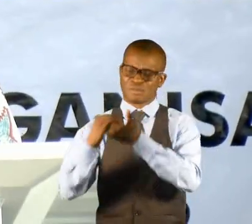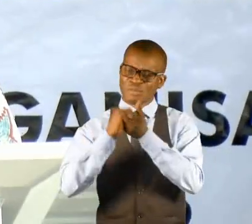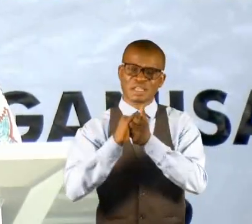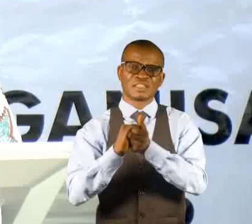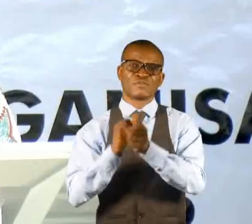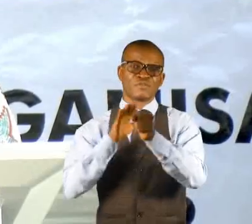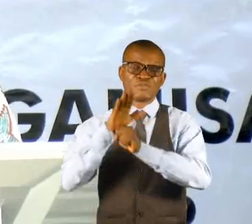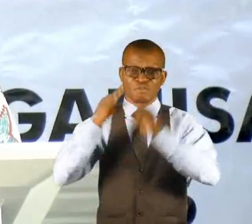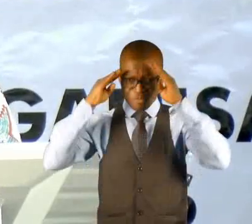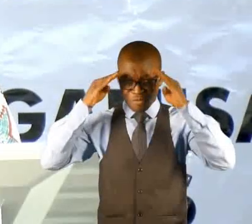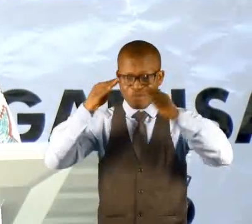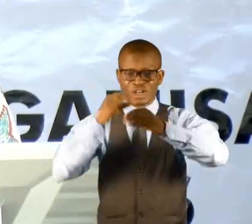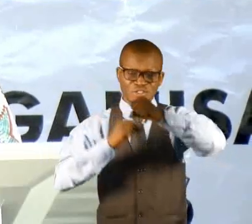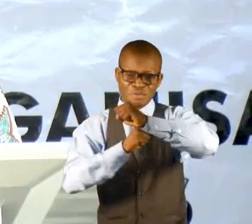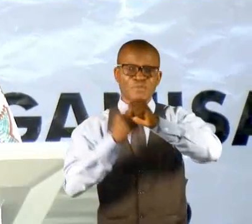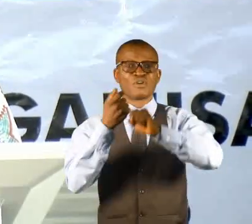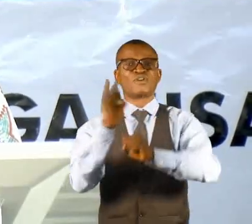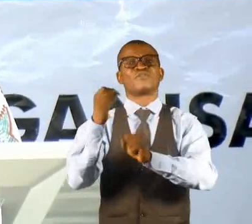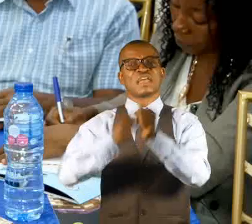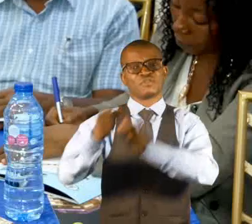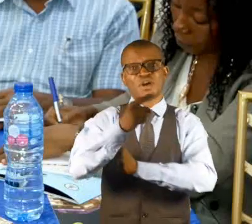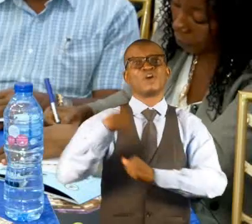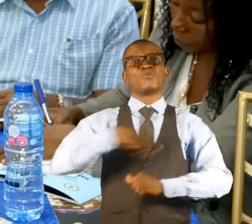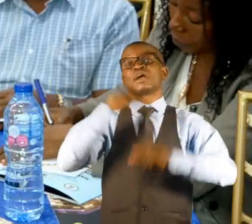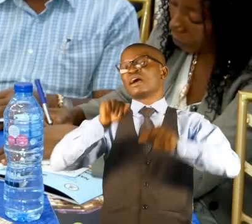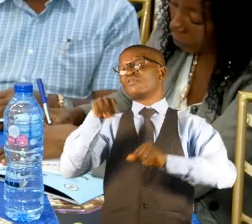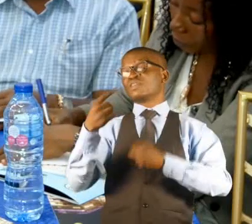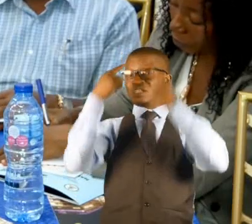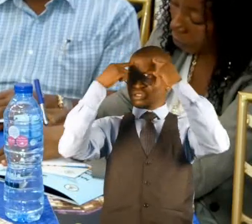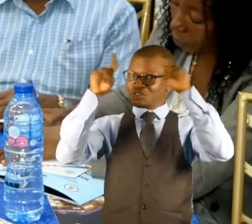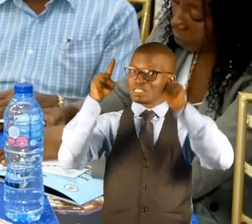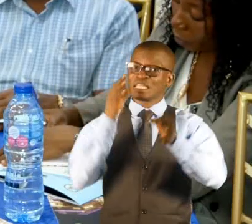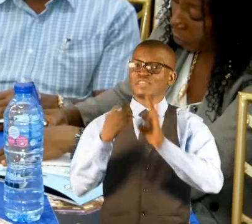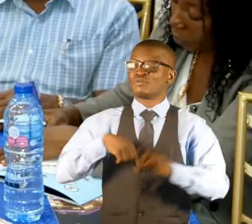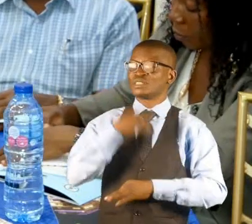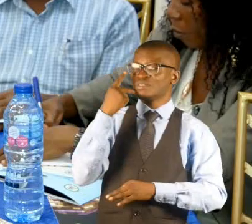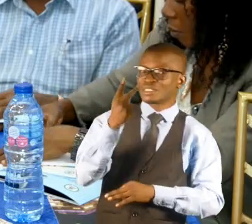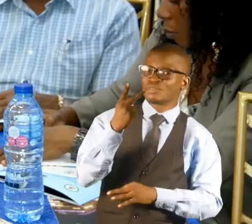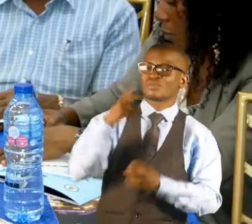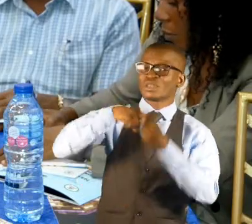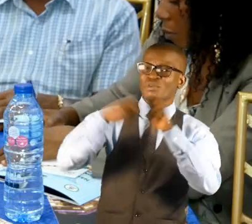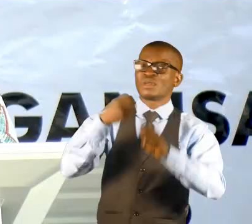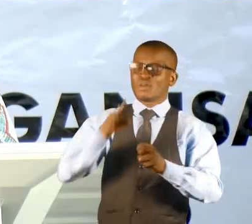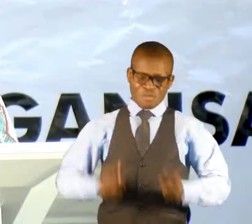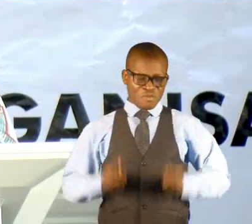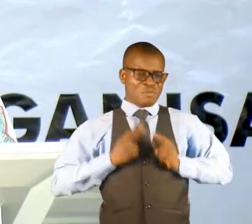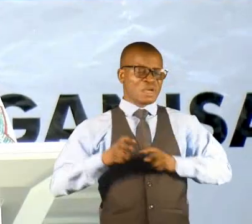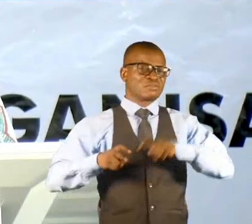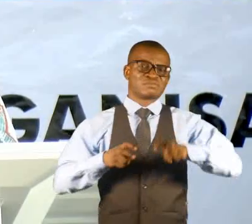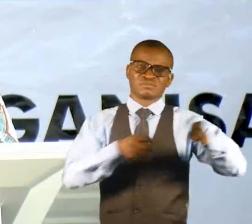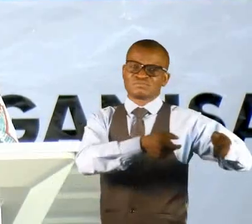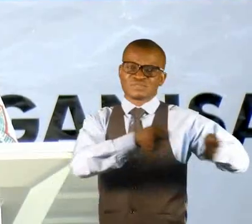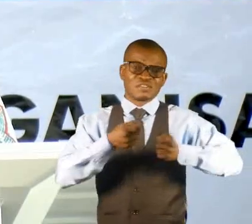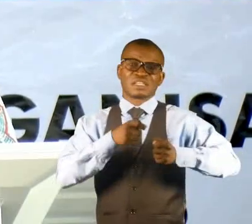collective focus and support of everyone. We can only succeed if we see the problem of human trafficking and migrant